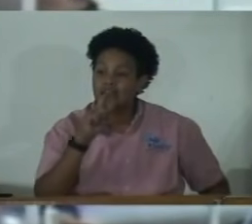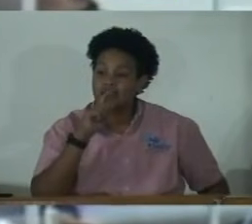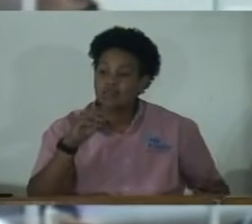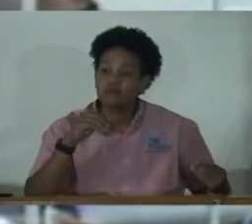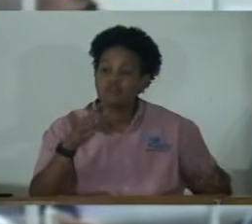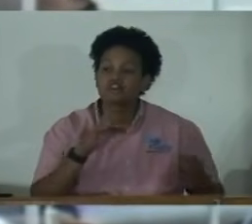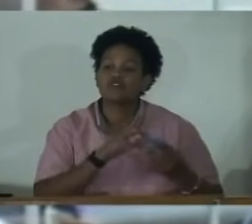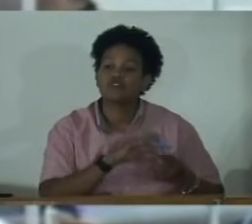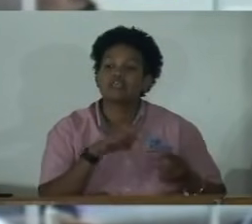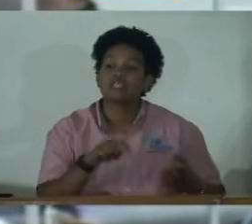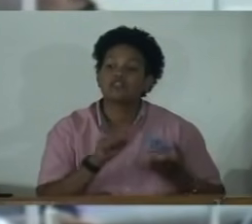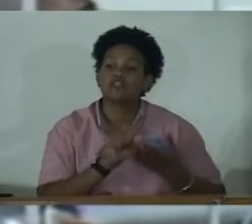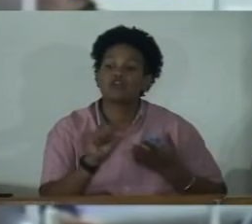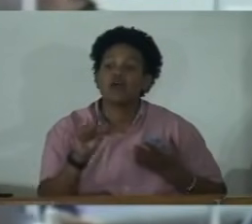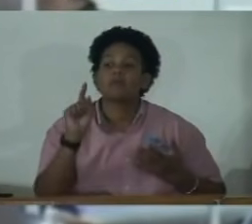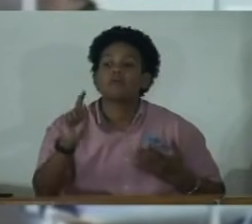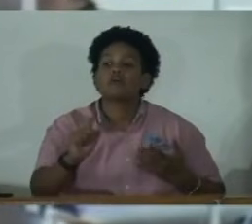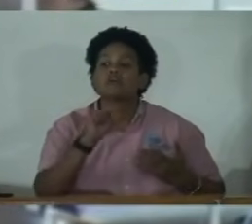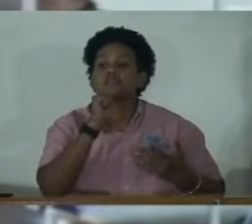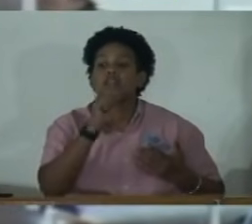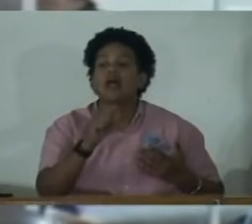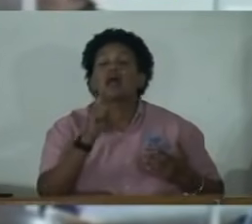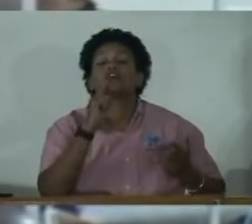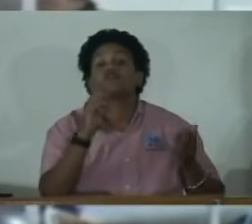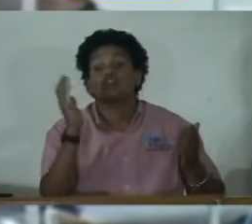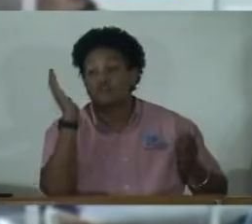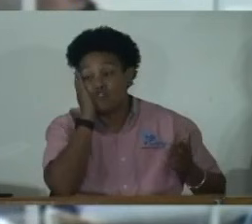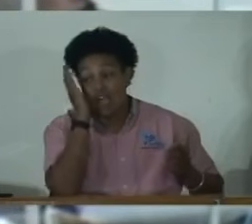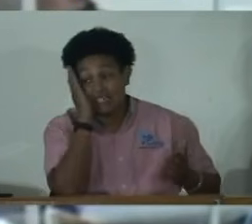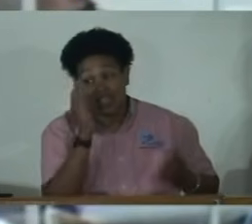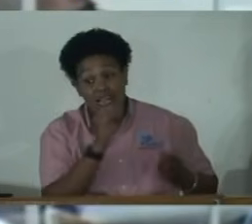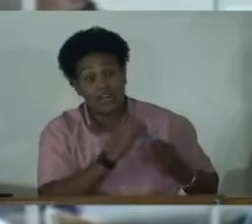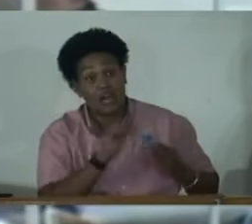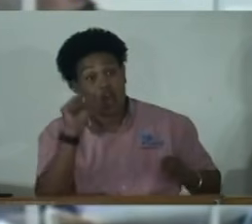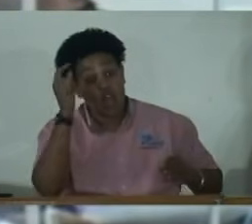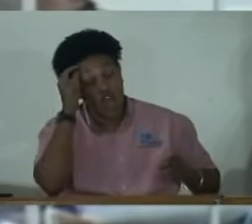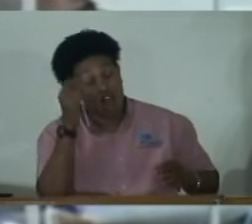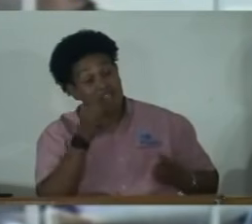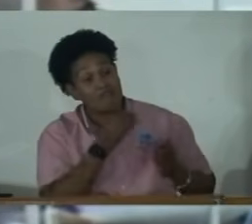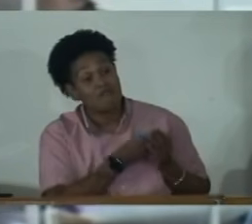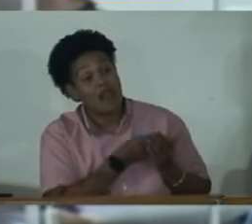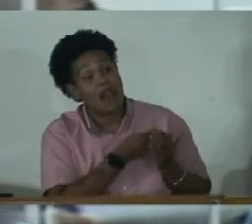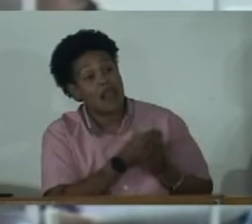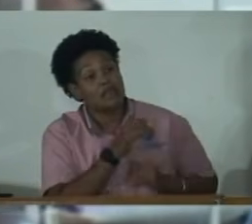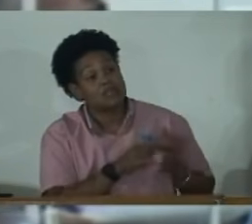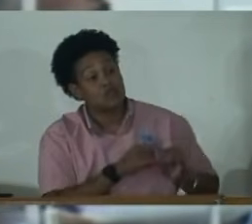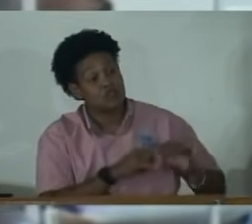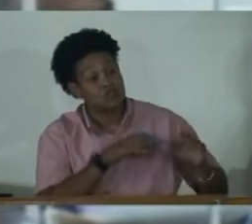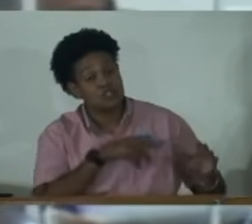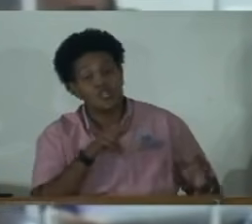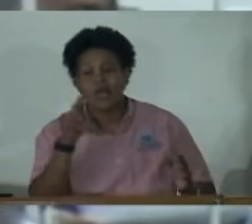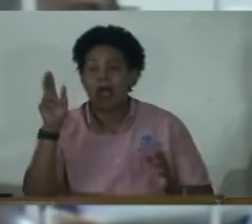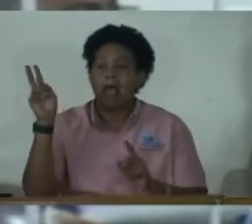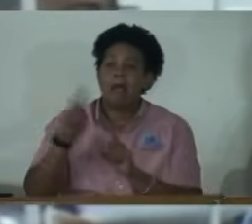this grant, they must not be resident in a government-financed institution.